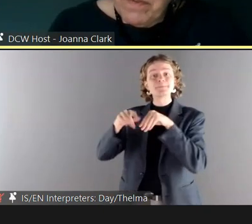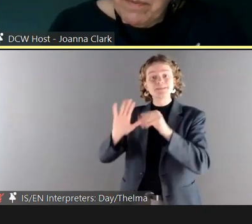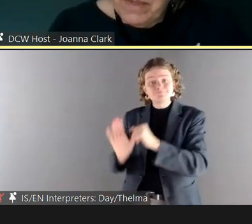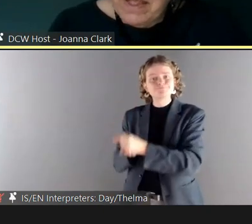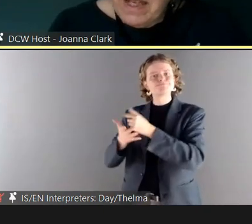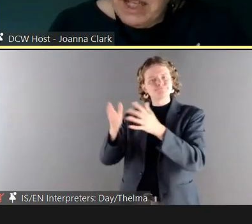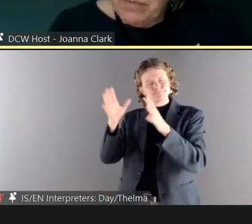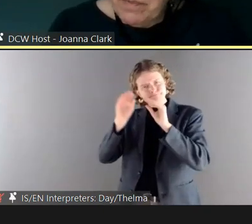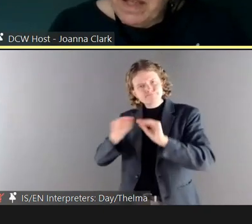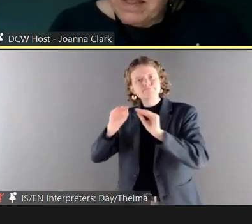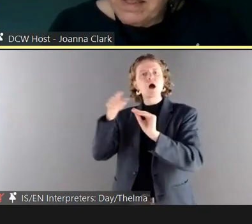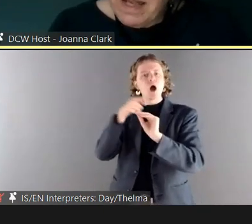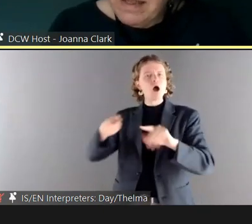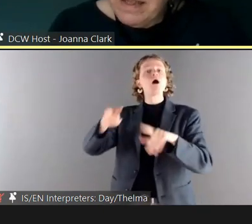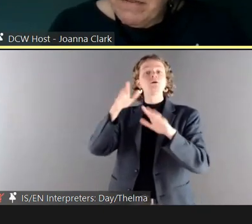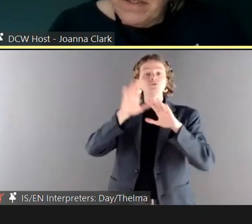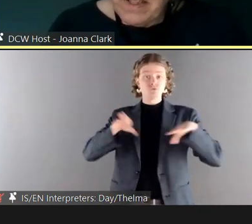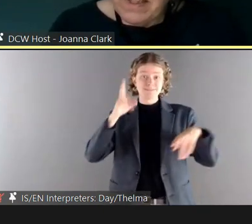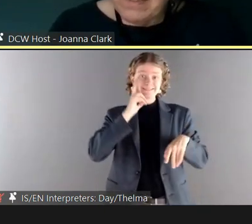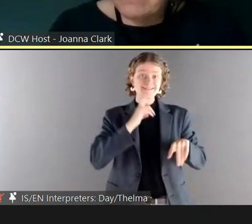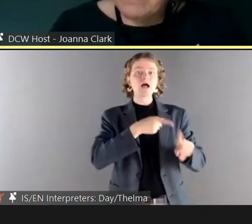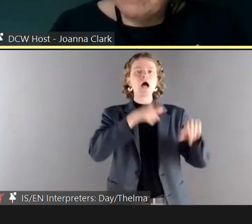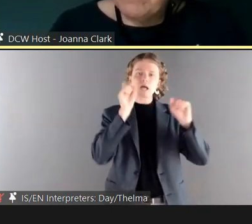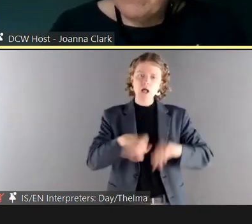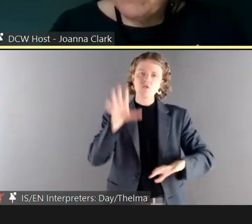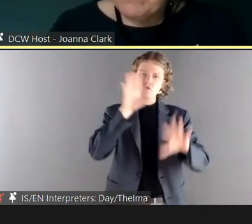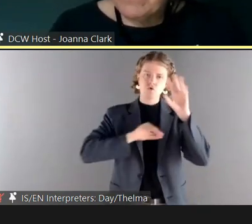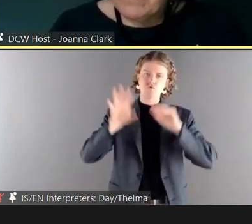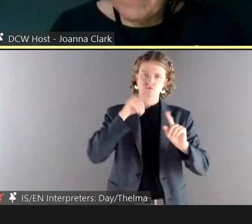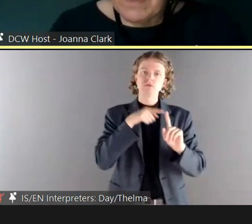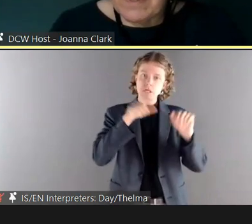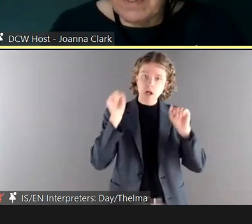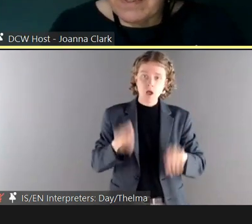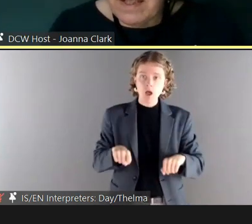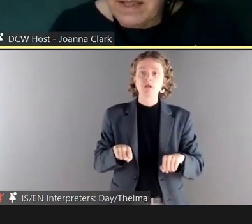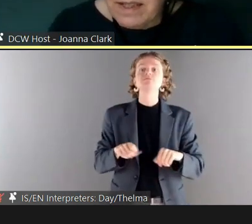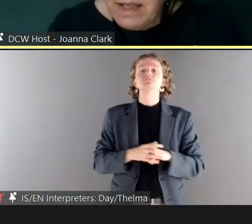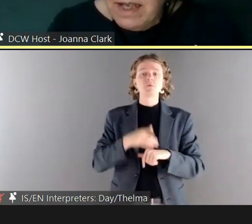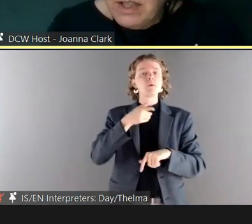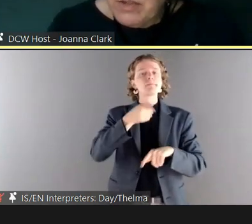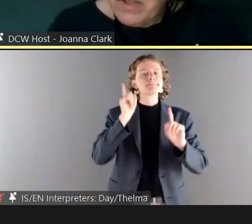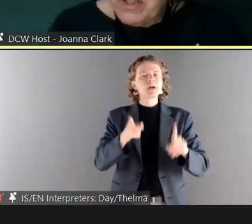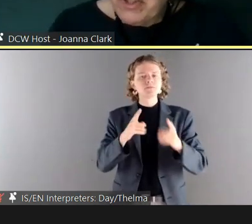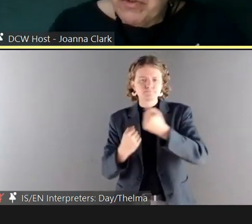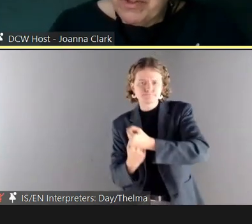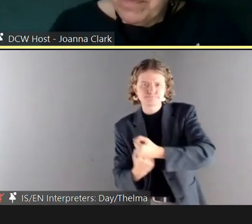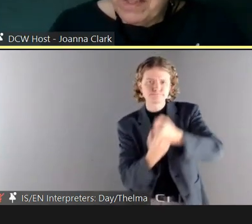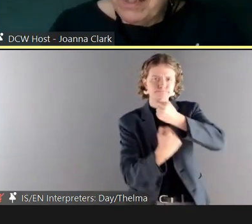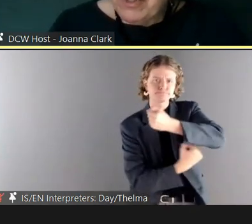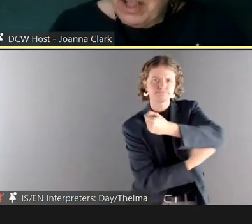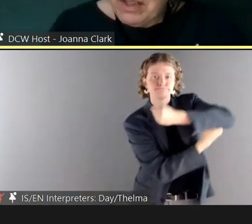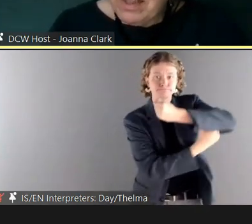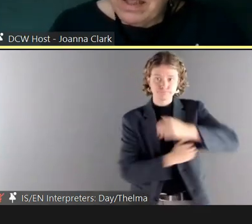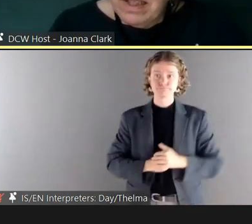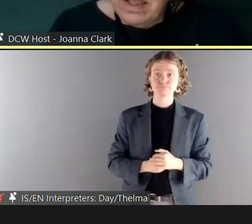with families to help them understand deafness and to signpost them to services that exist, to reassure them that